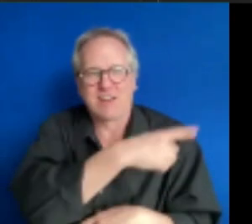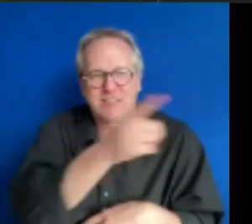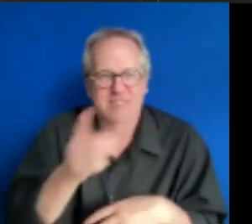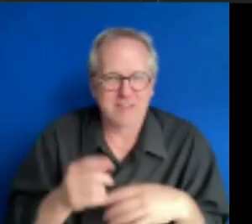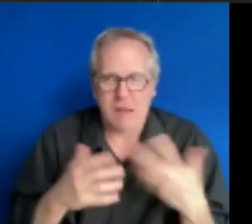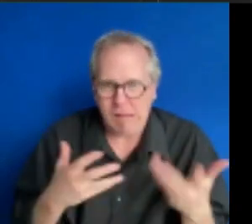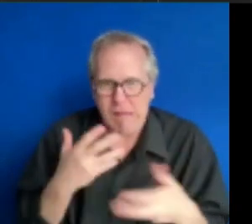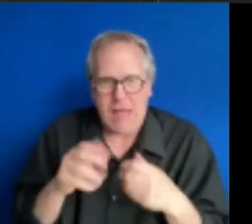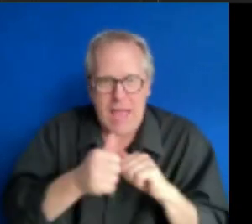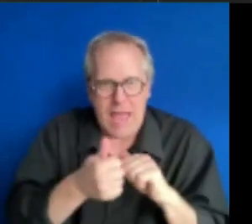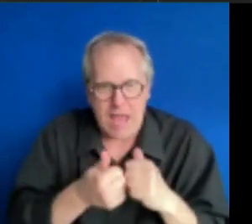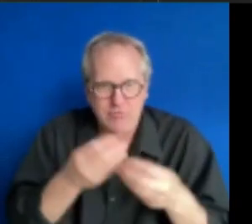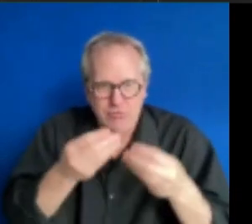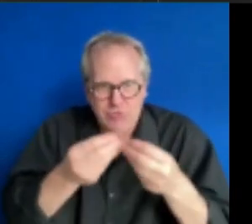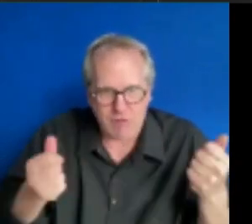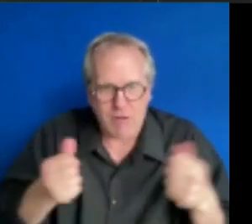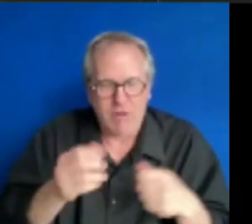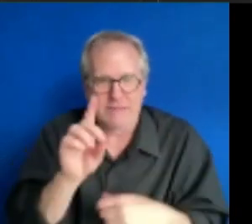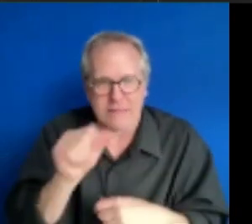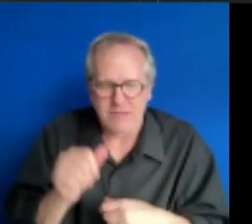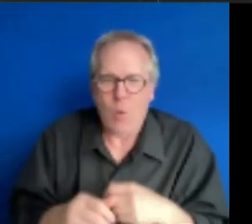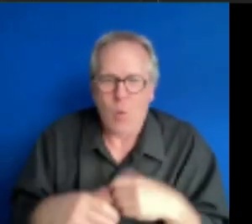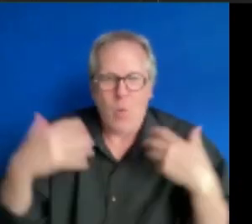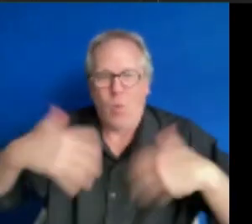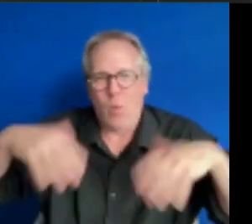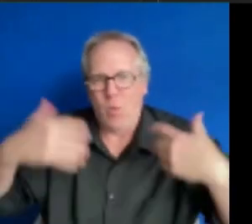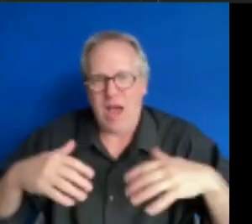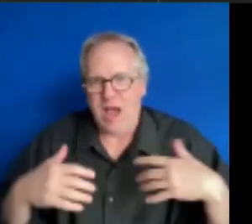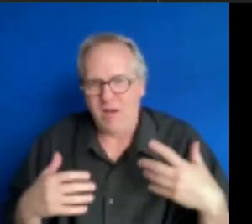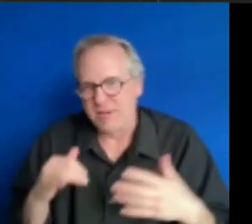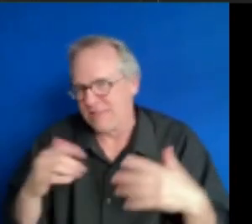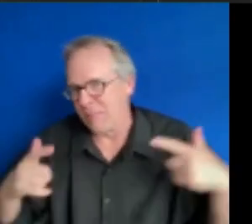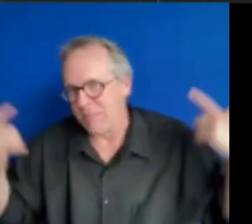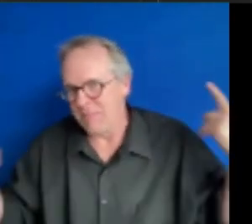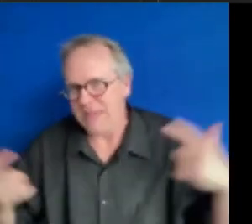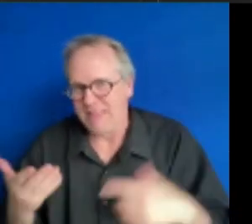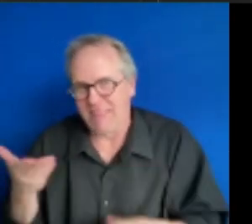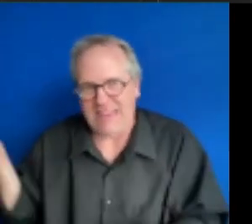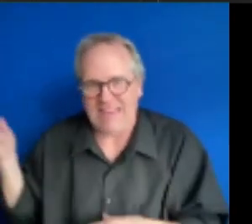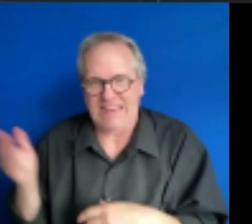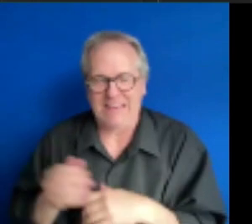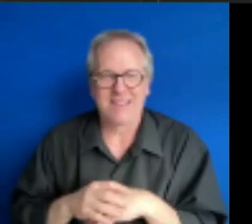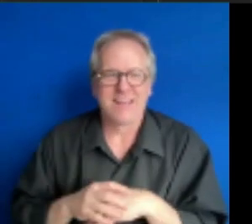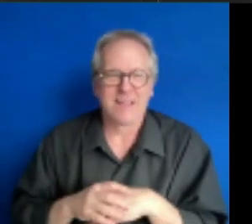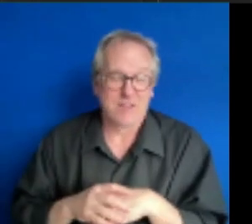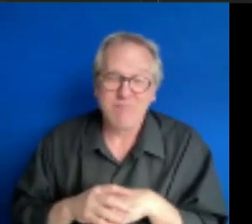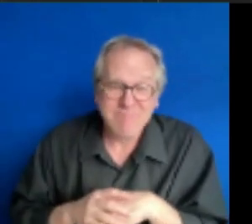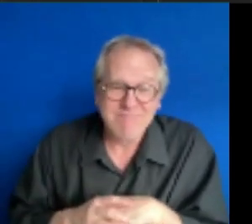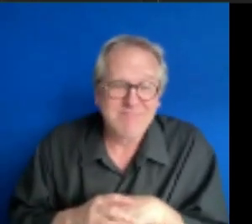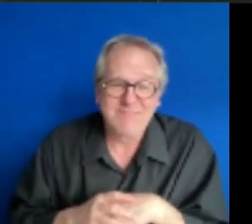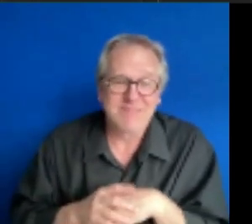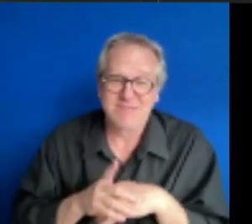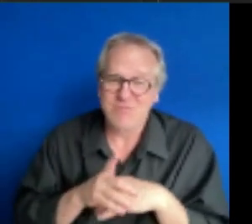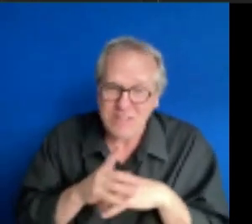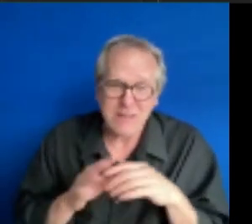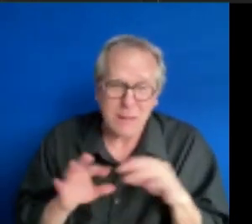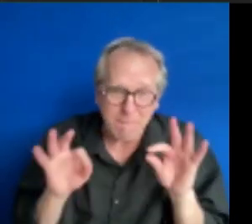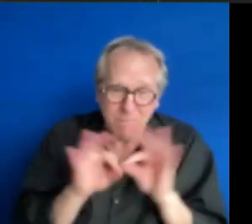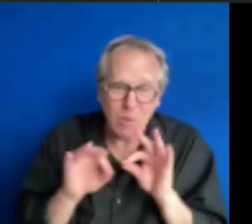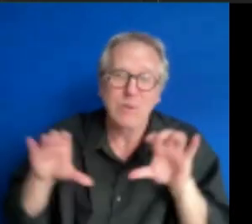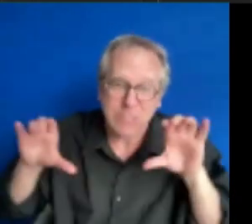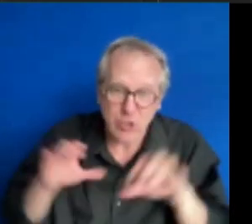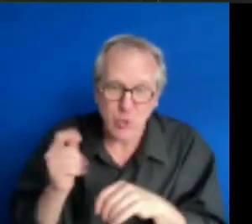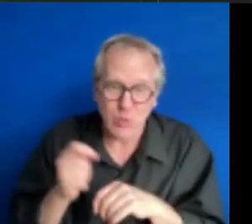tackling these issues, is that, wow, it's such a big thing. but it's so important that we do it, because we know